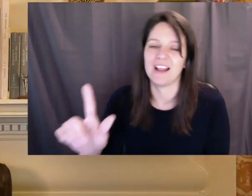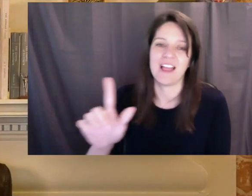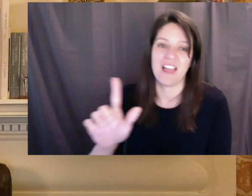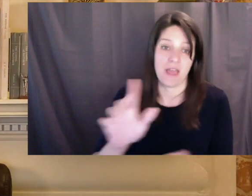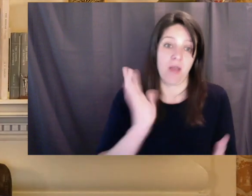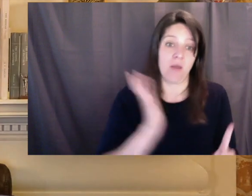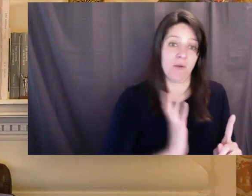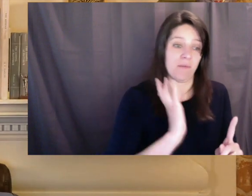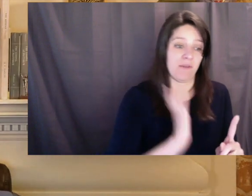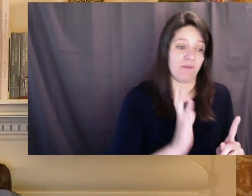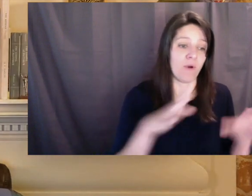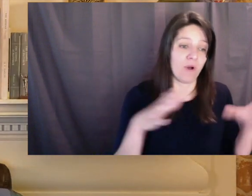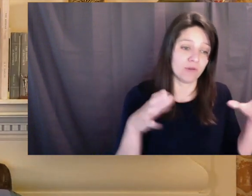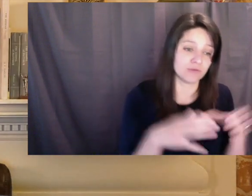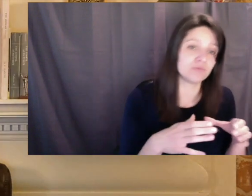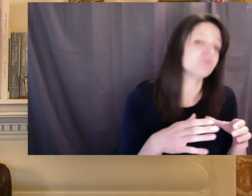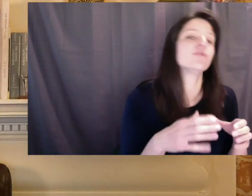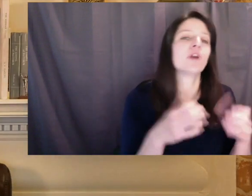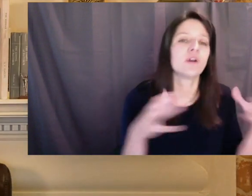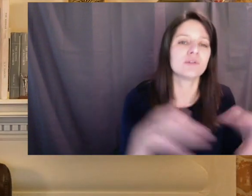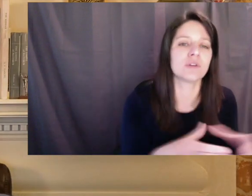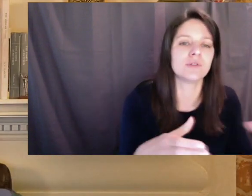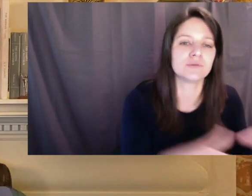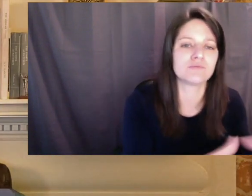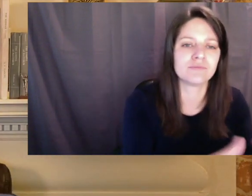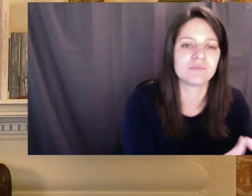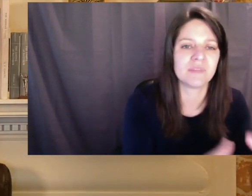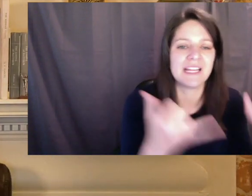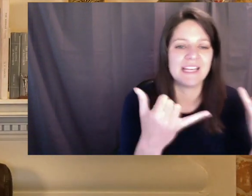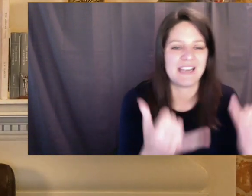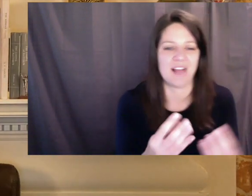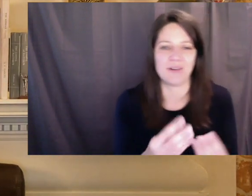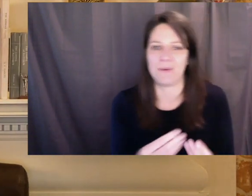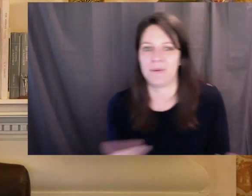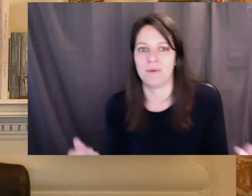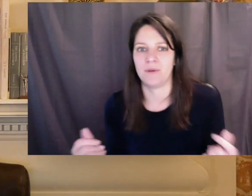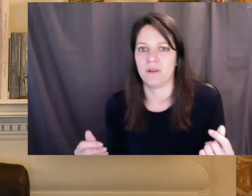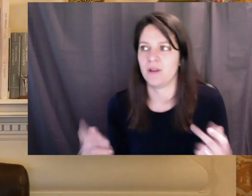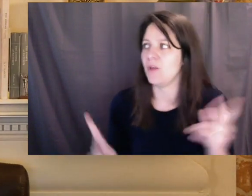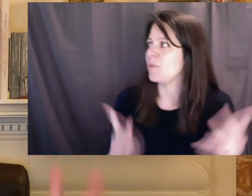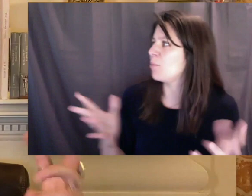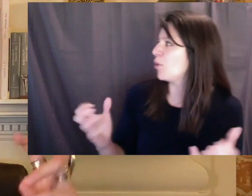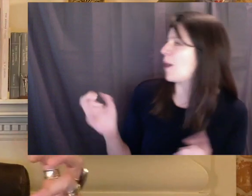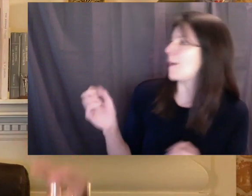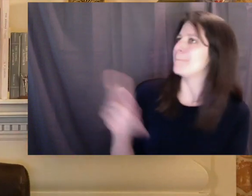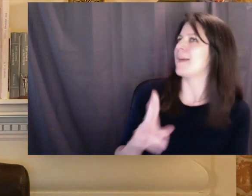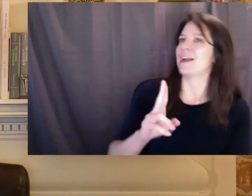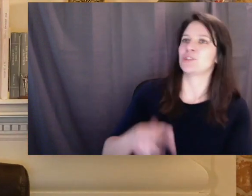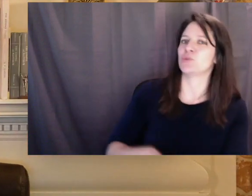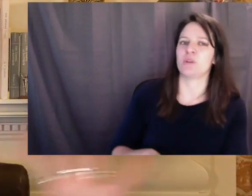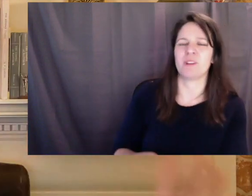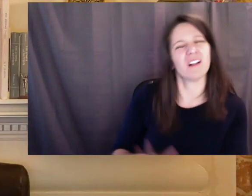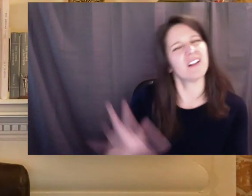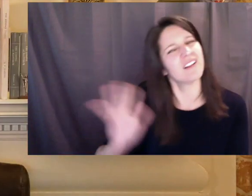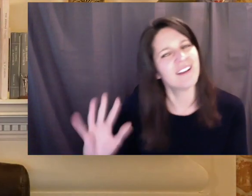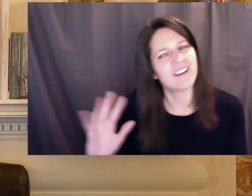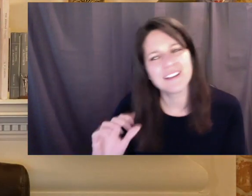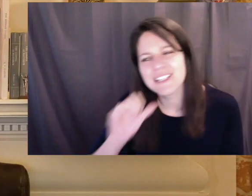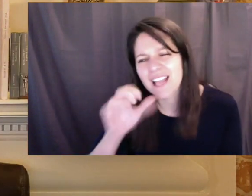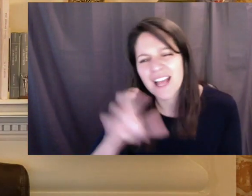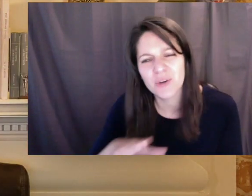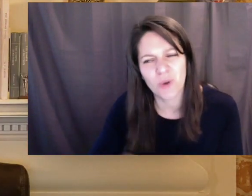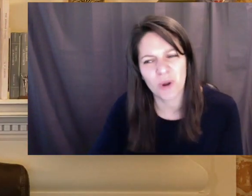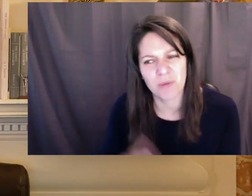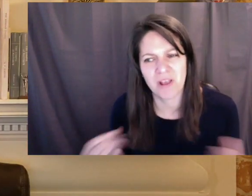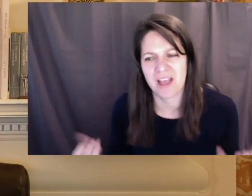that we have seen crowds thin and energy level off and people saying they want to get back to normal, never mind the fact